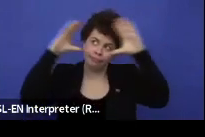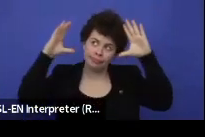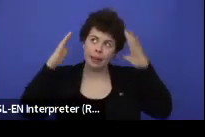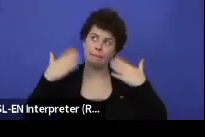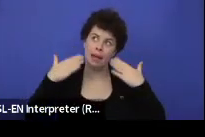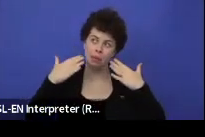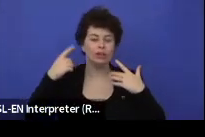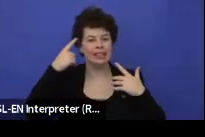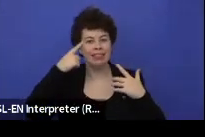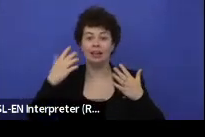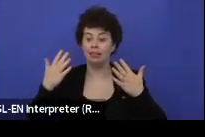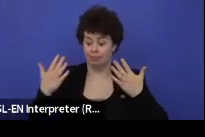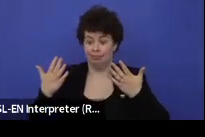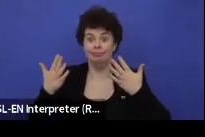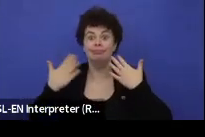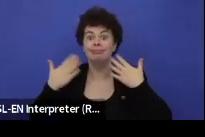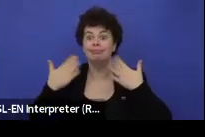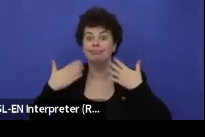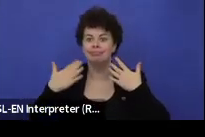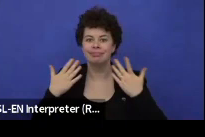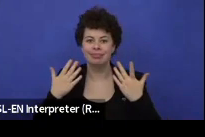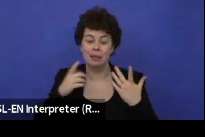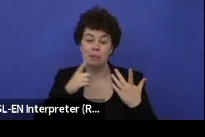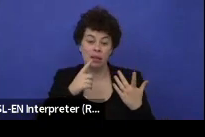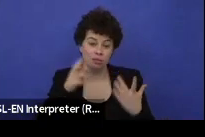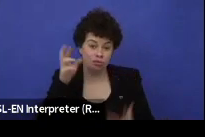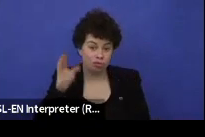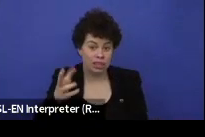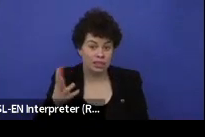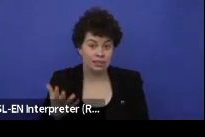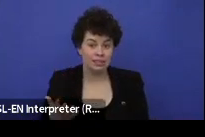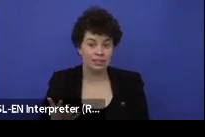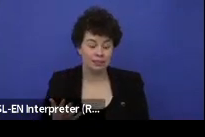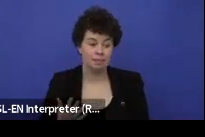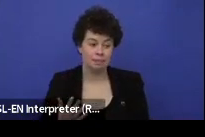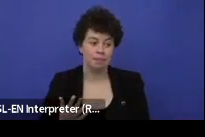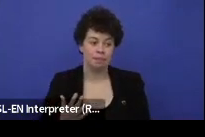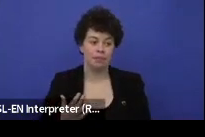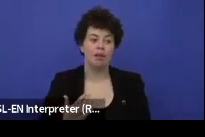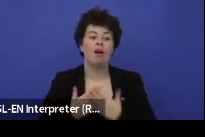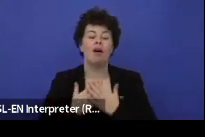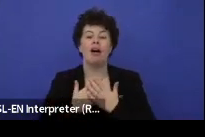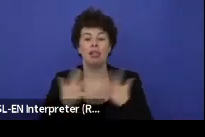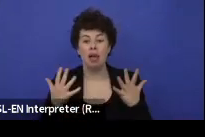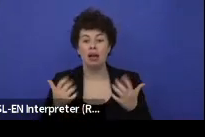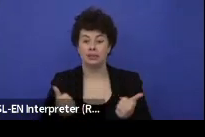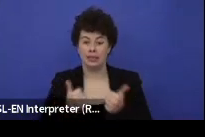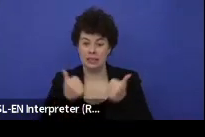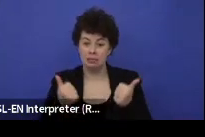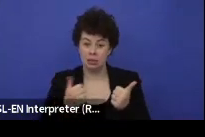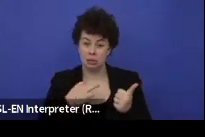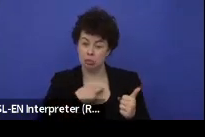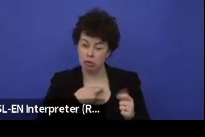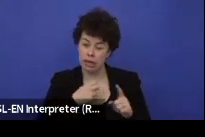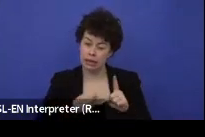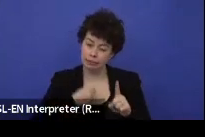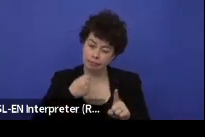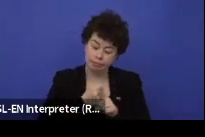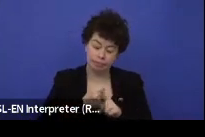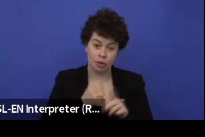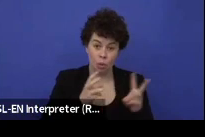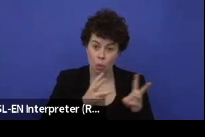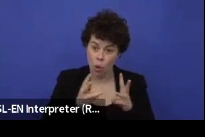flushes. But you're right, actually. A lot of the symptoms that are really affecting people at work are things like,